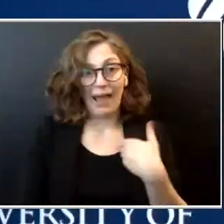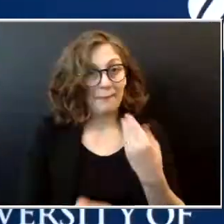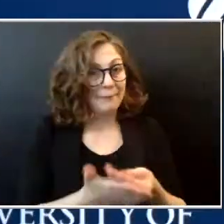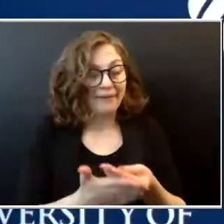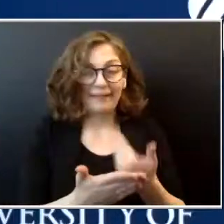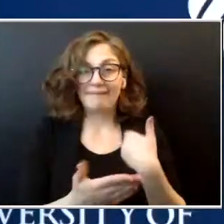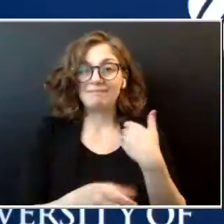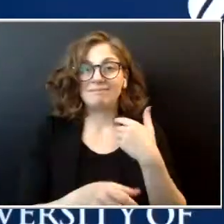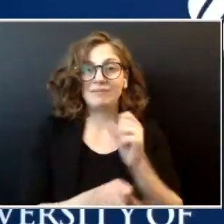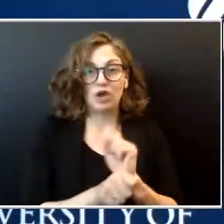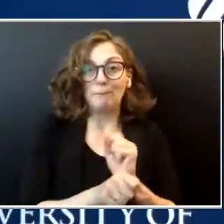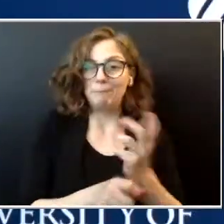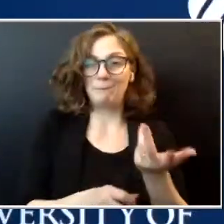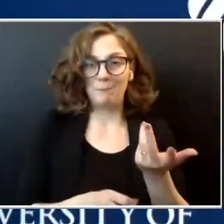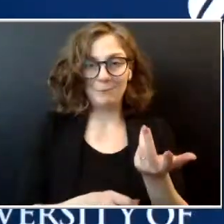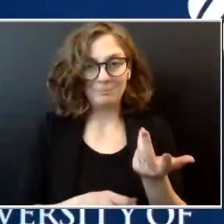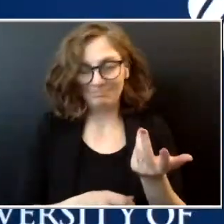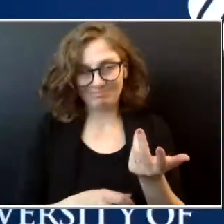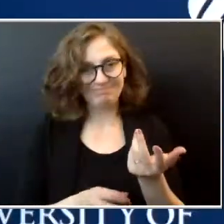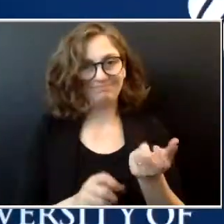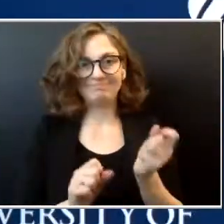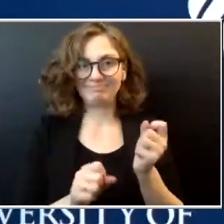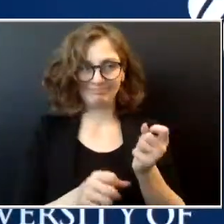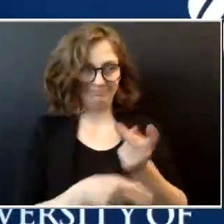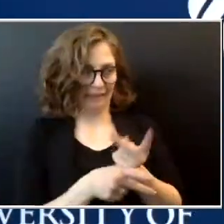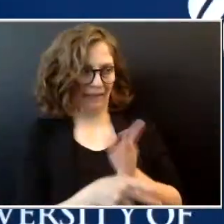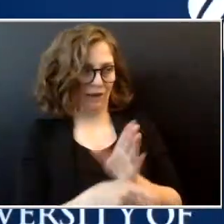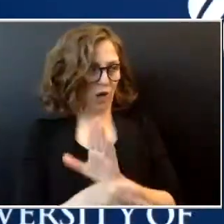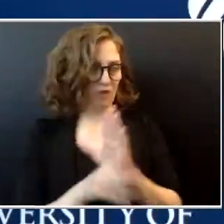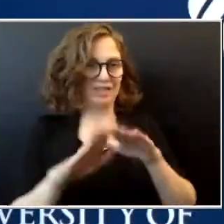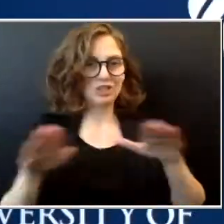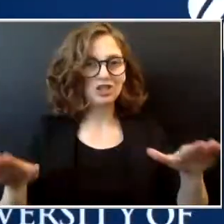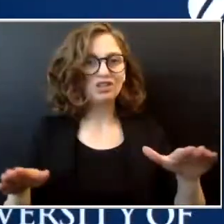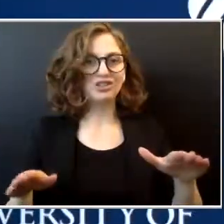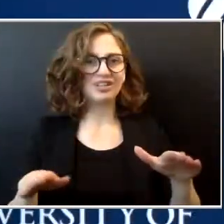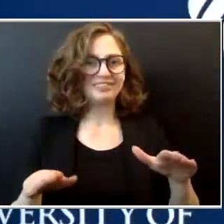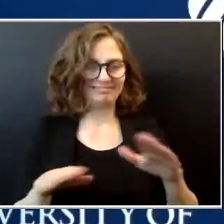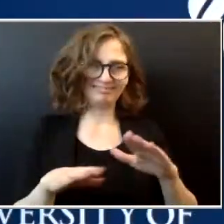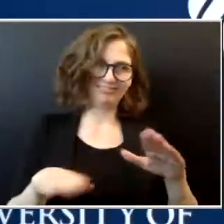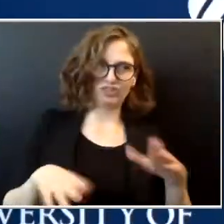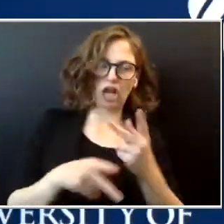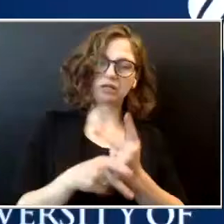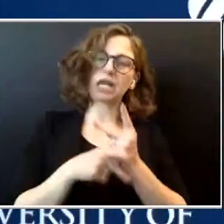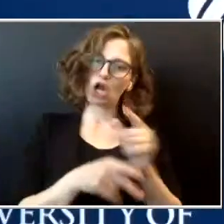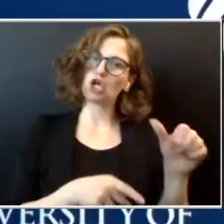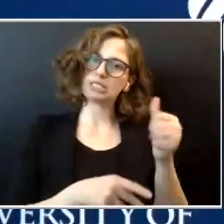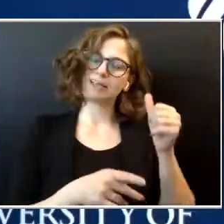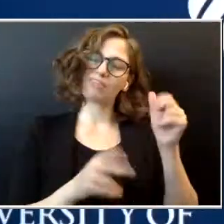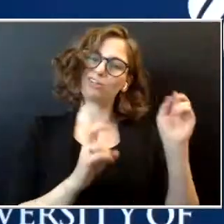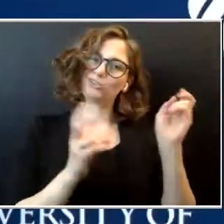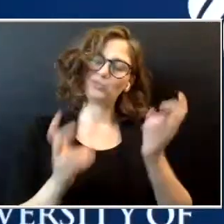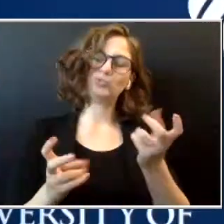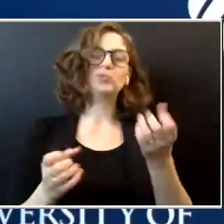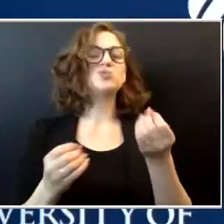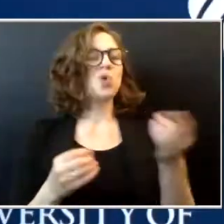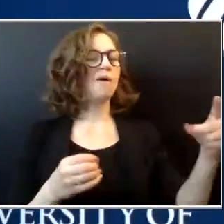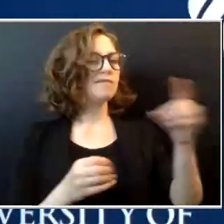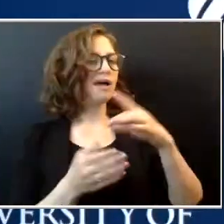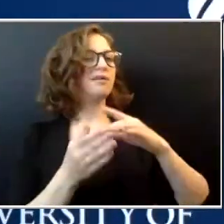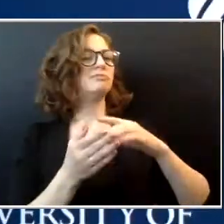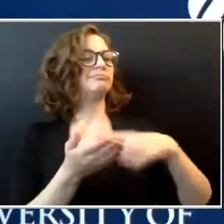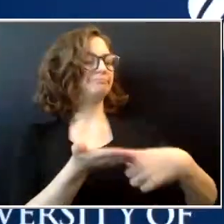have child care and all that stuff. Child care is another issue. So they've talked about not only the medical issues, but the social